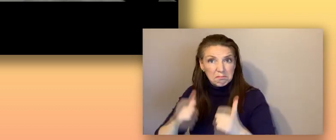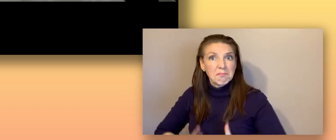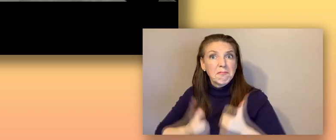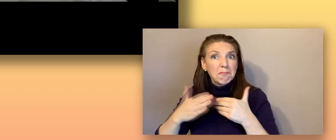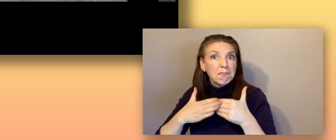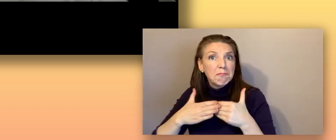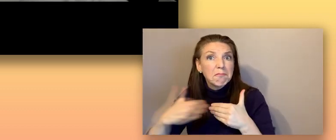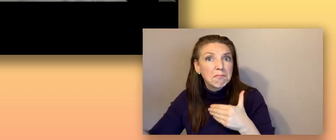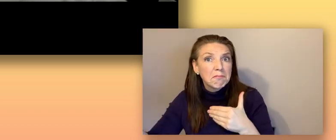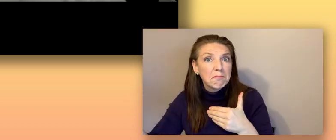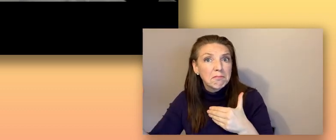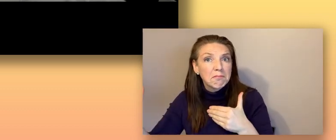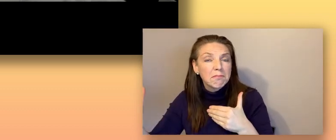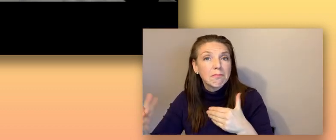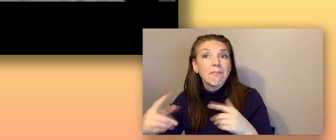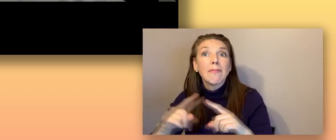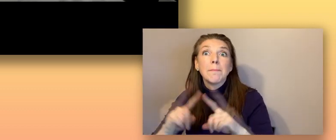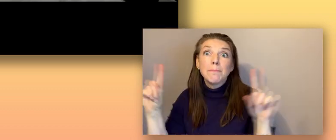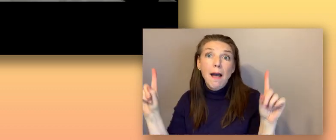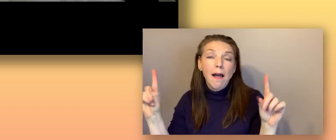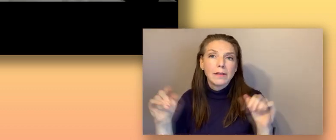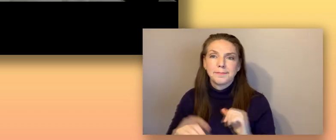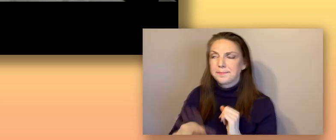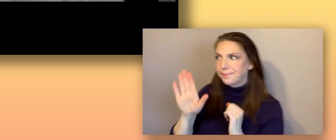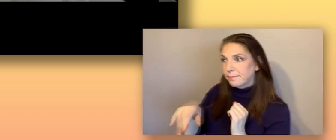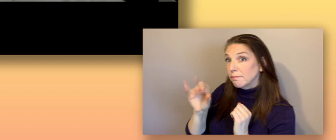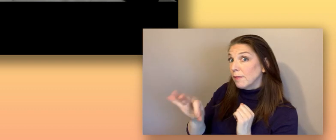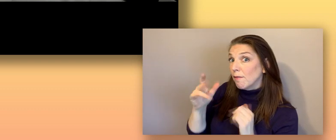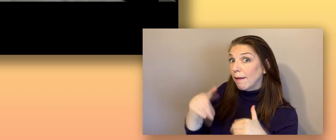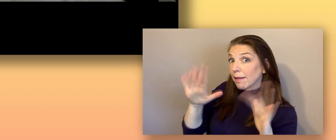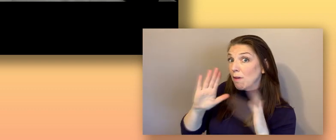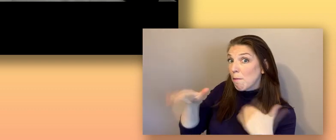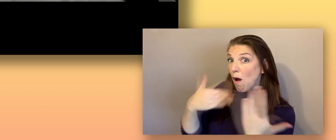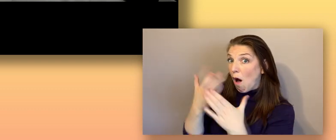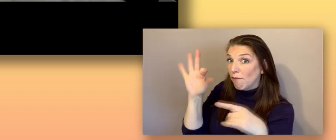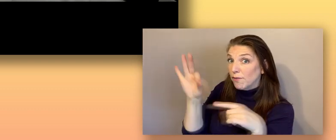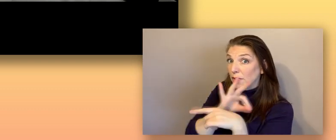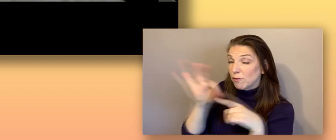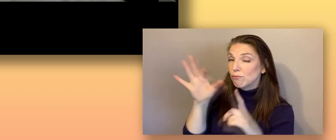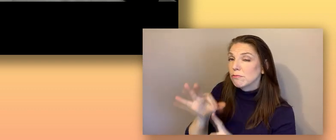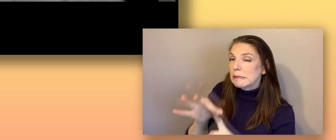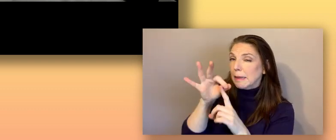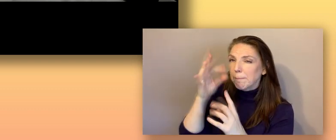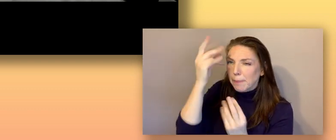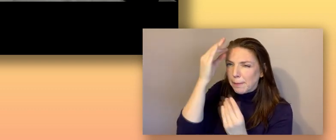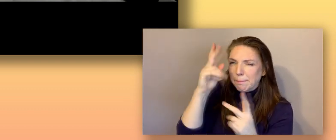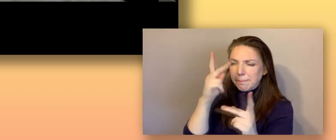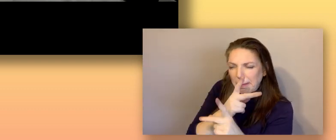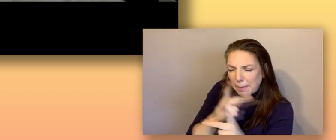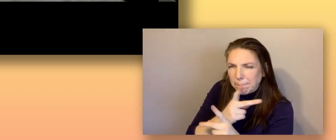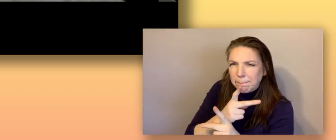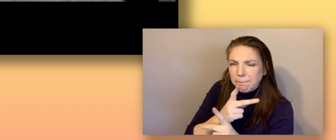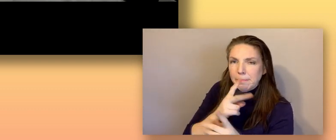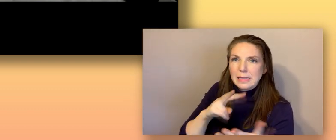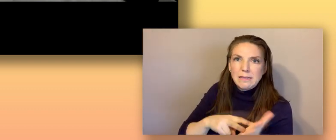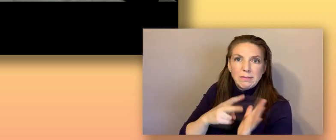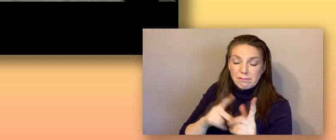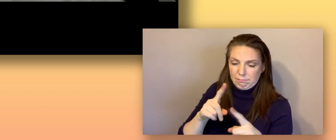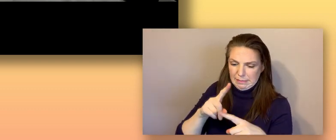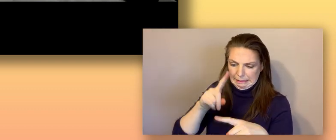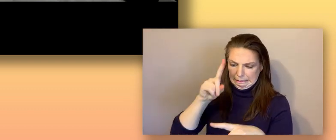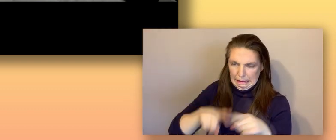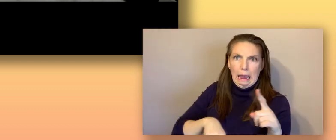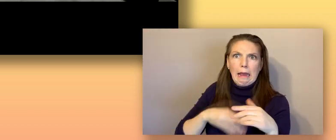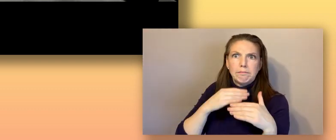selection. On the contrary, If you give up all your other functions except your reasoning abilities, you will not be able